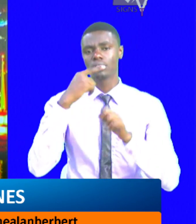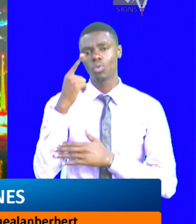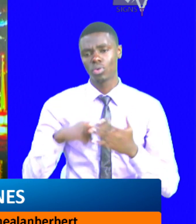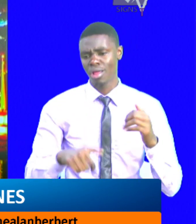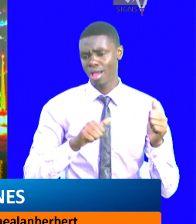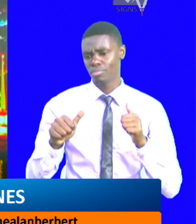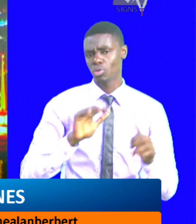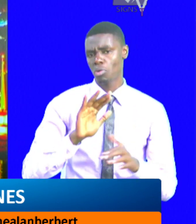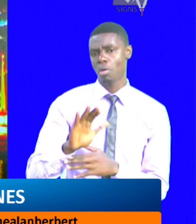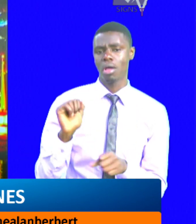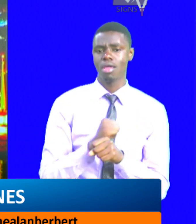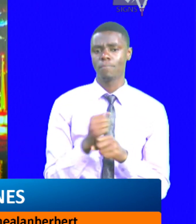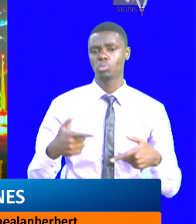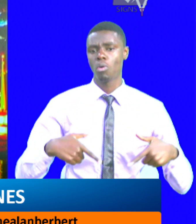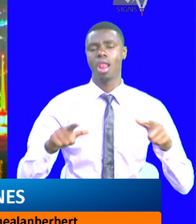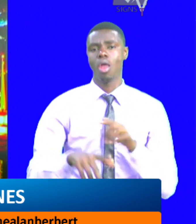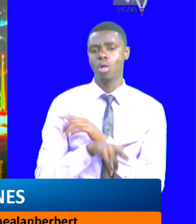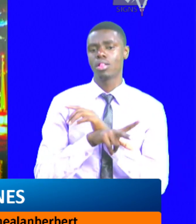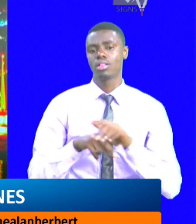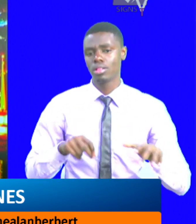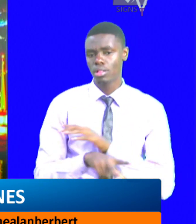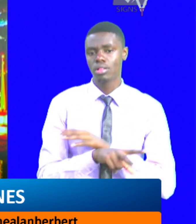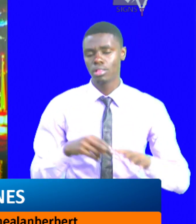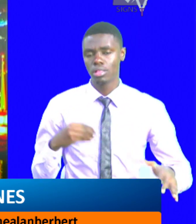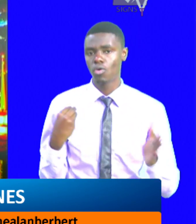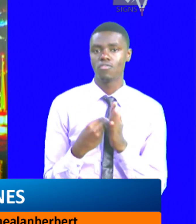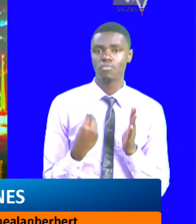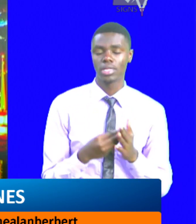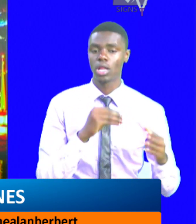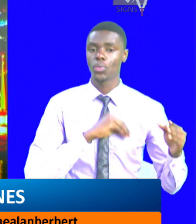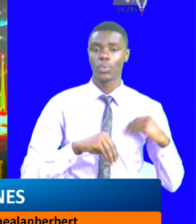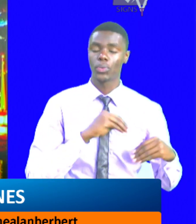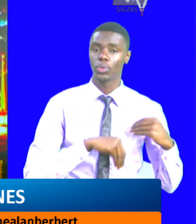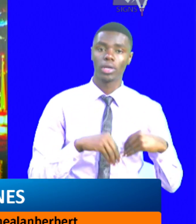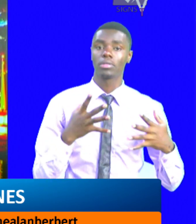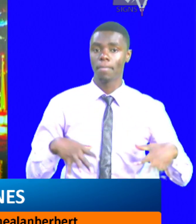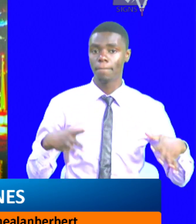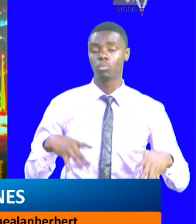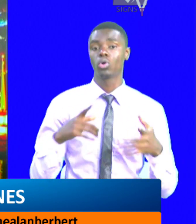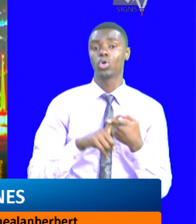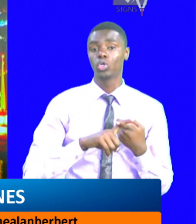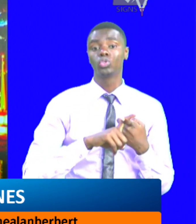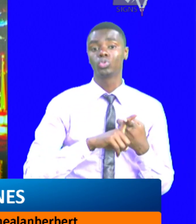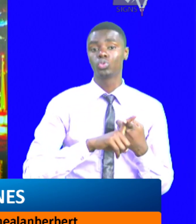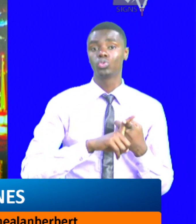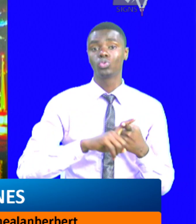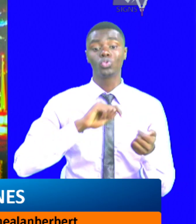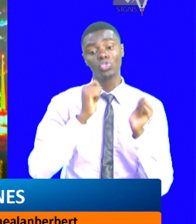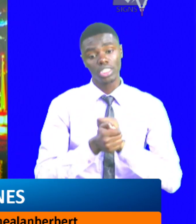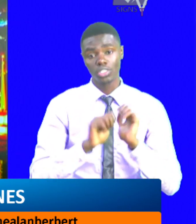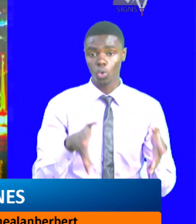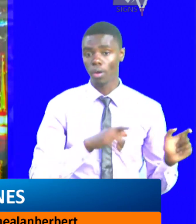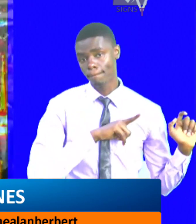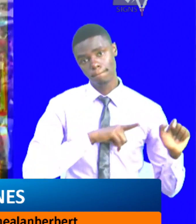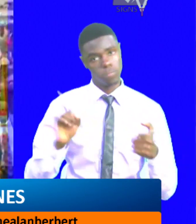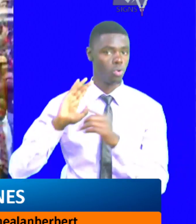administration will not allow plunder of public funds and called on corrupt government officials to ship up or ship out.